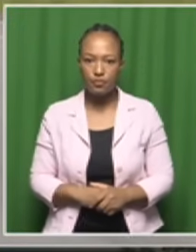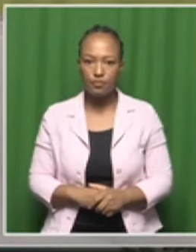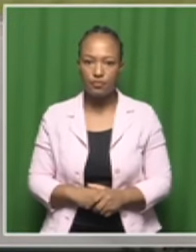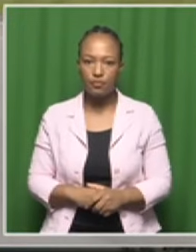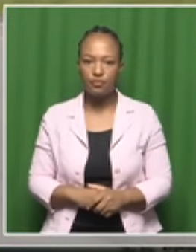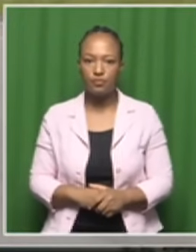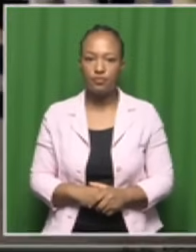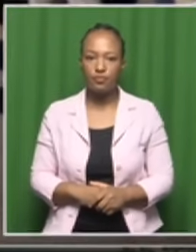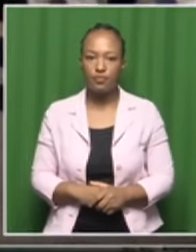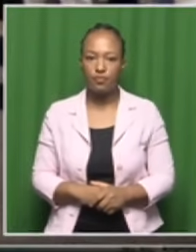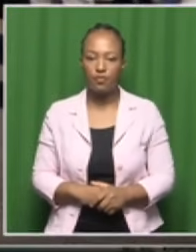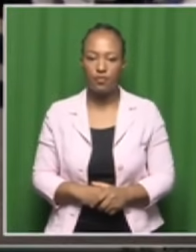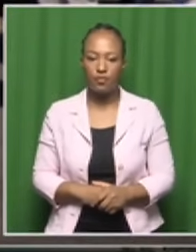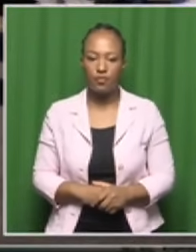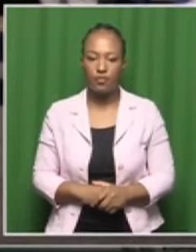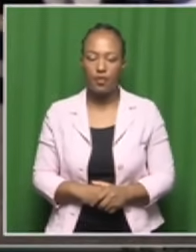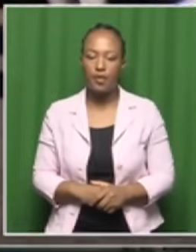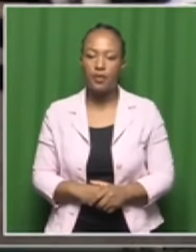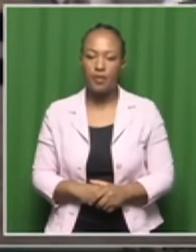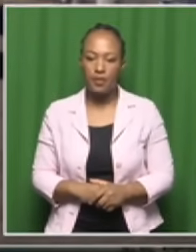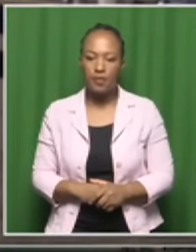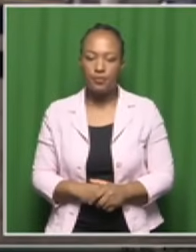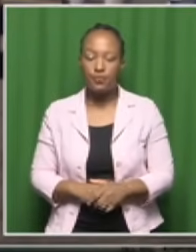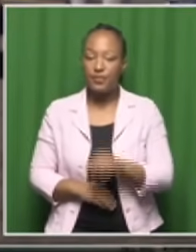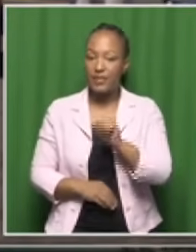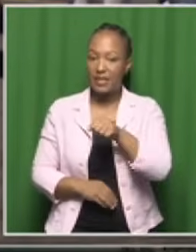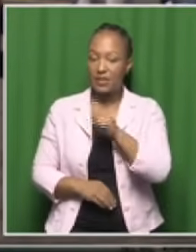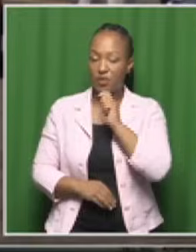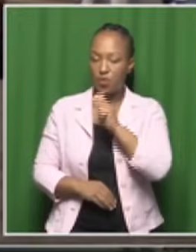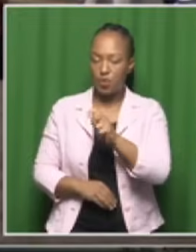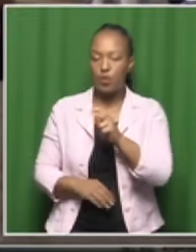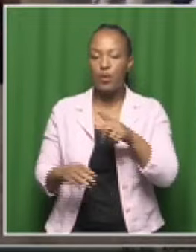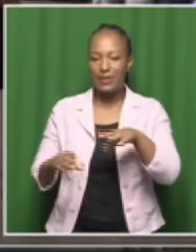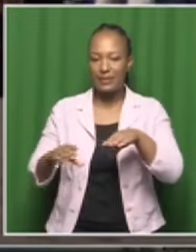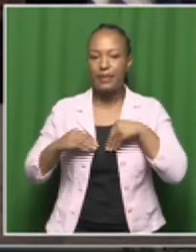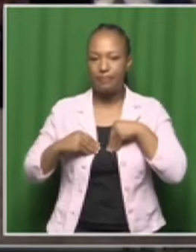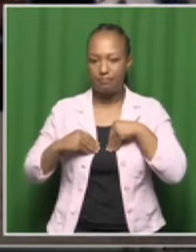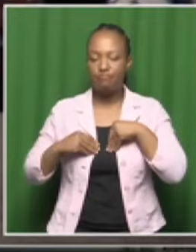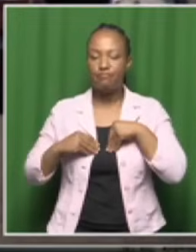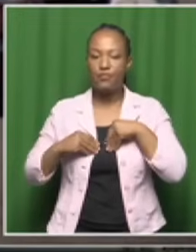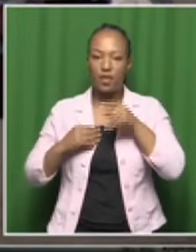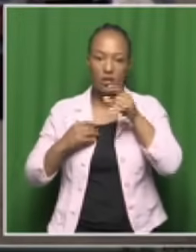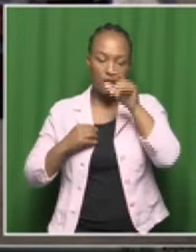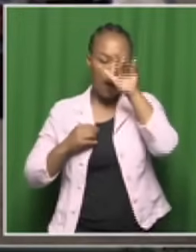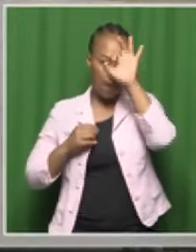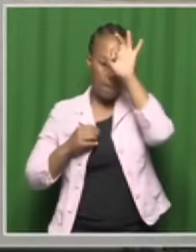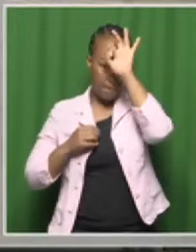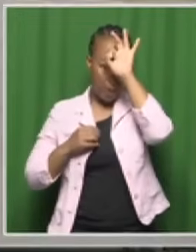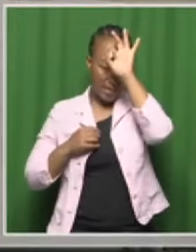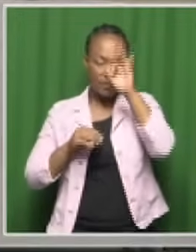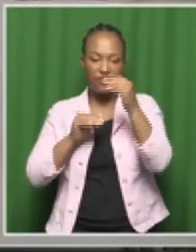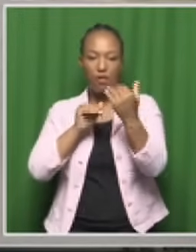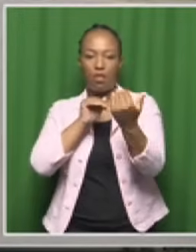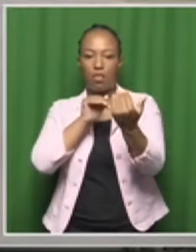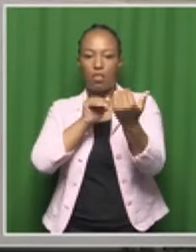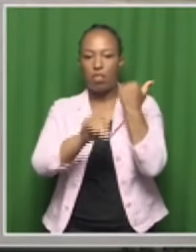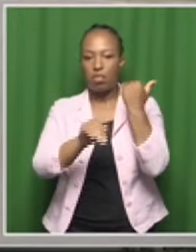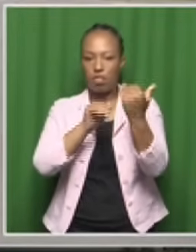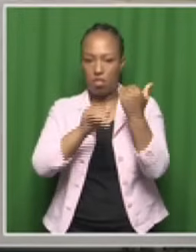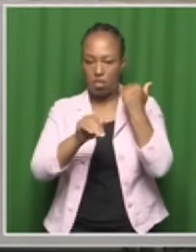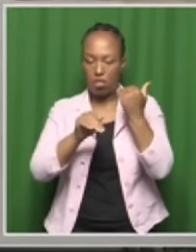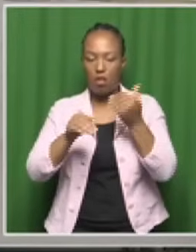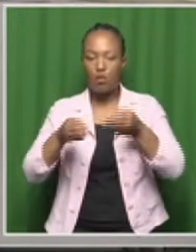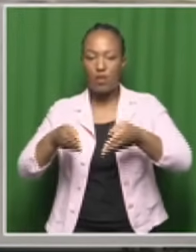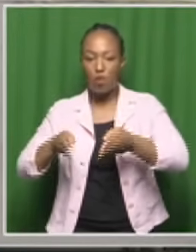Well, firstly, we do acknowledge and recognize that there are not enough law enforcers. Yeah. We would like